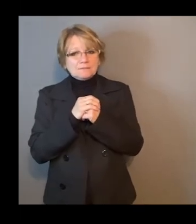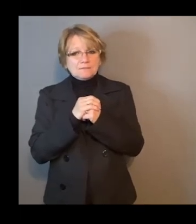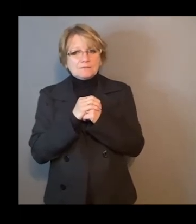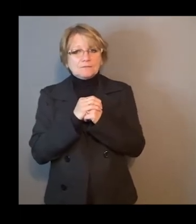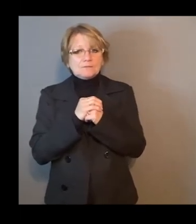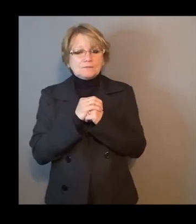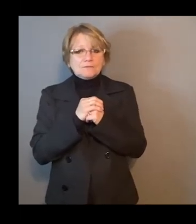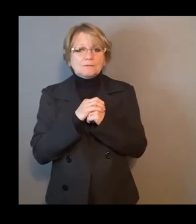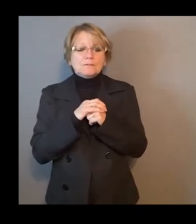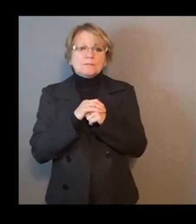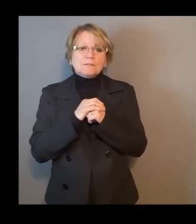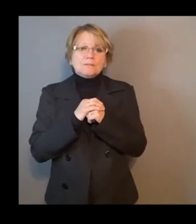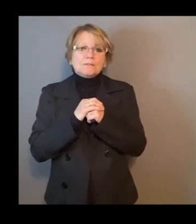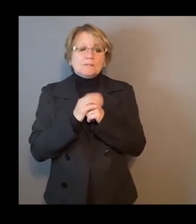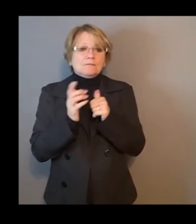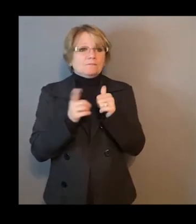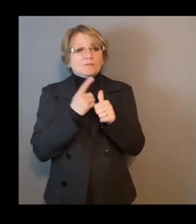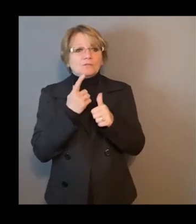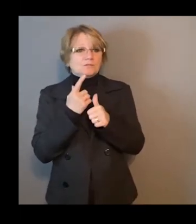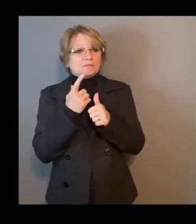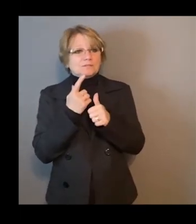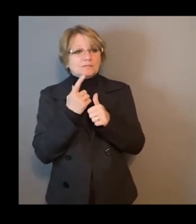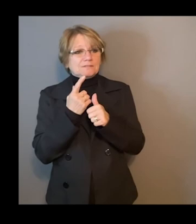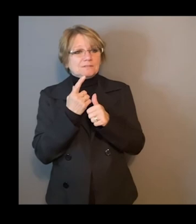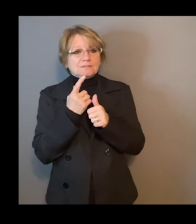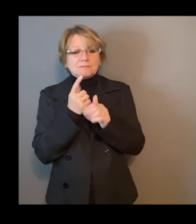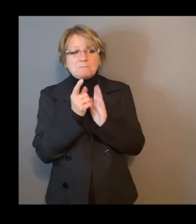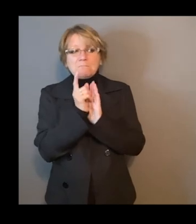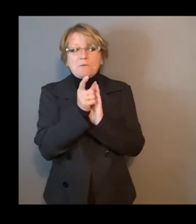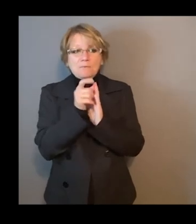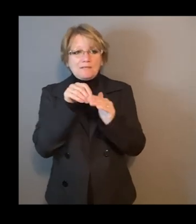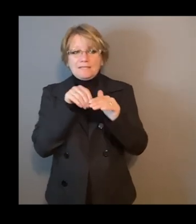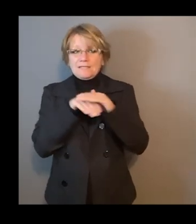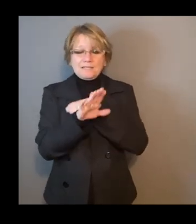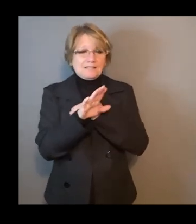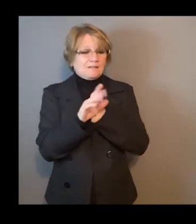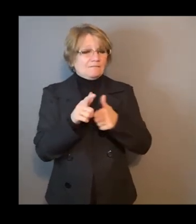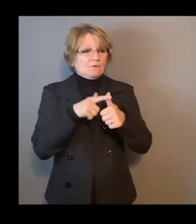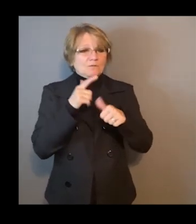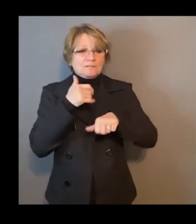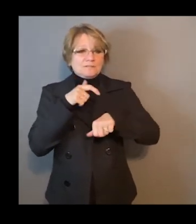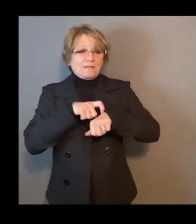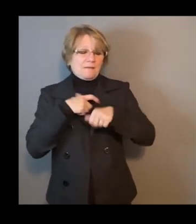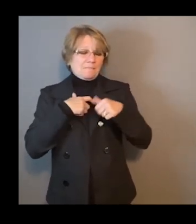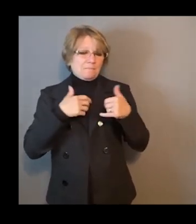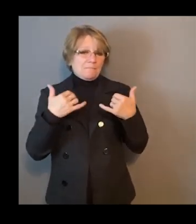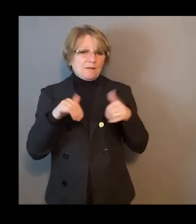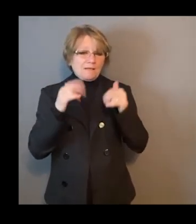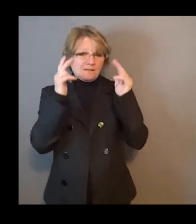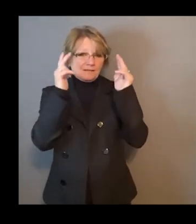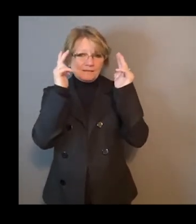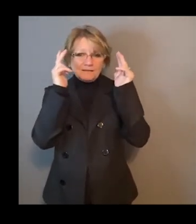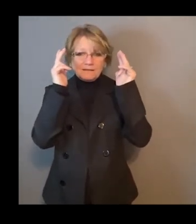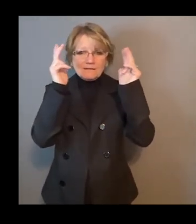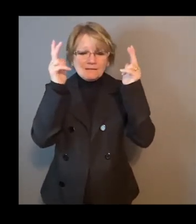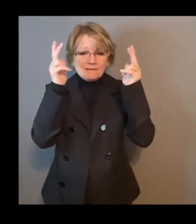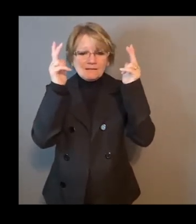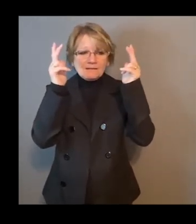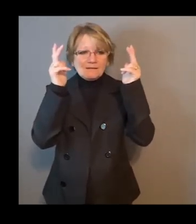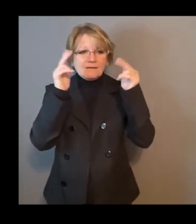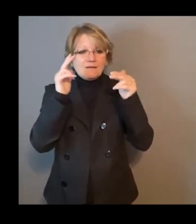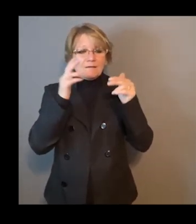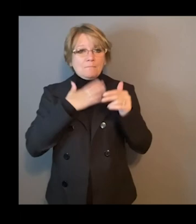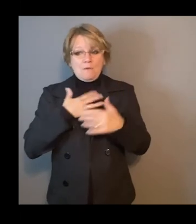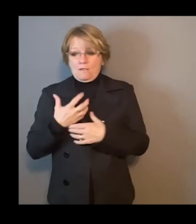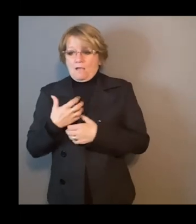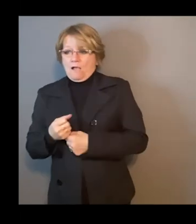bad going into BCC. First game, it was like the first 10 seconds I ever stepped on a court at BCC. And all my, like,